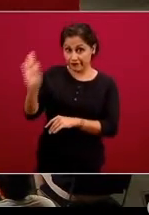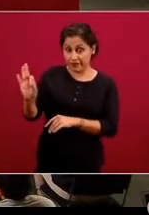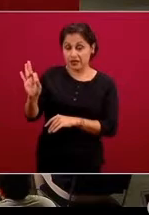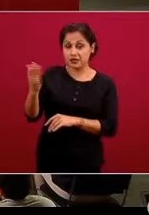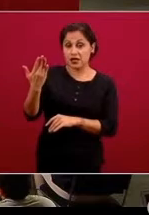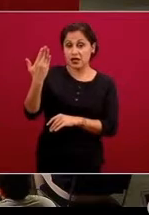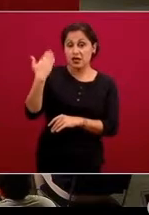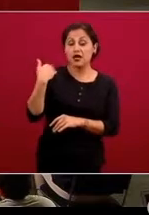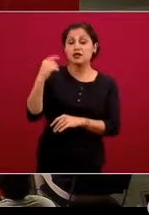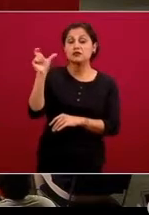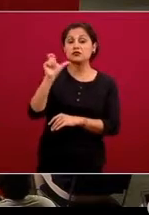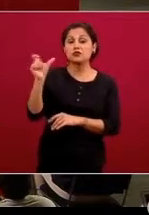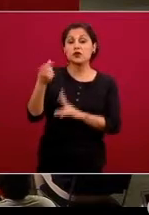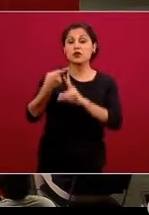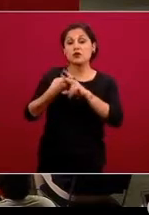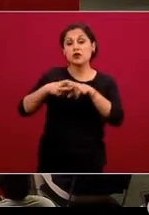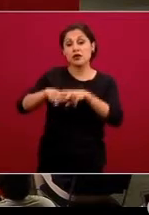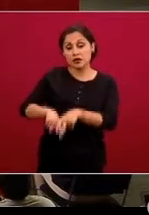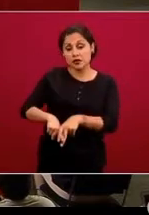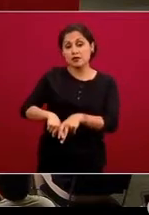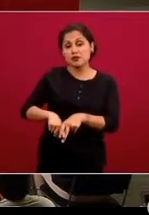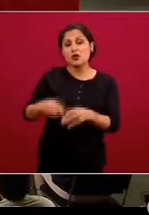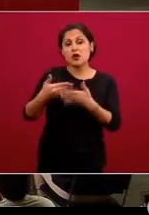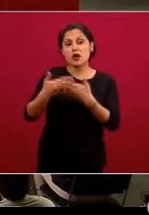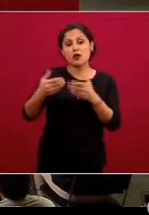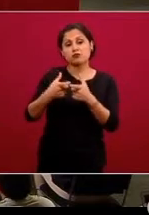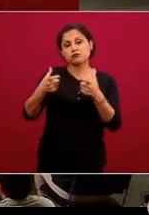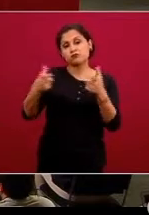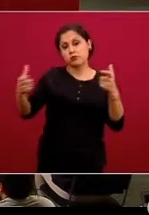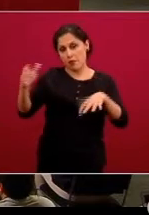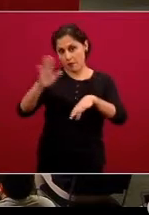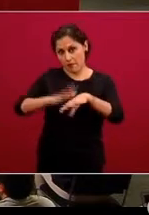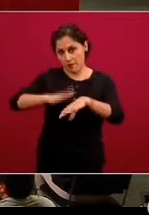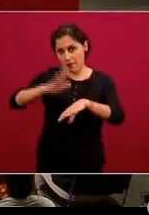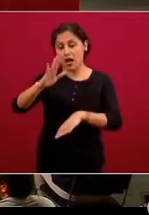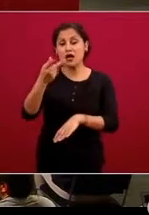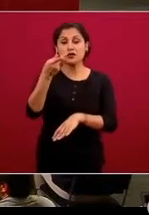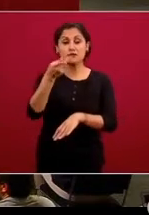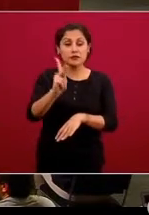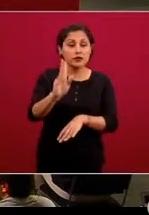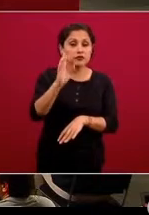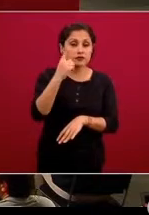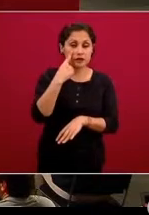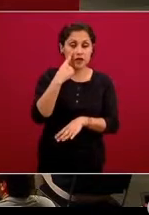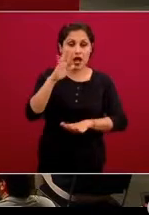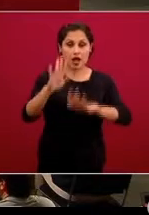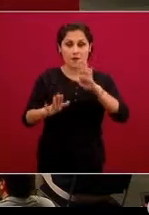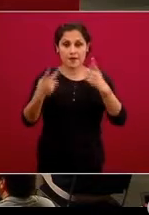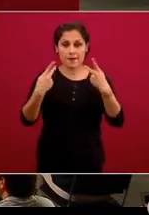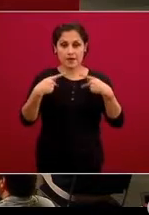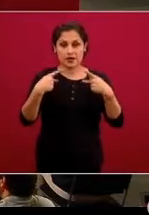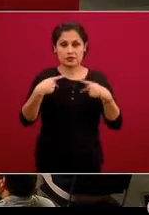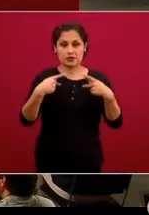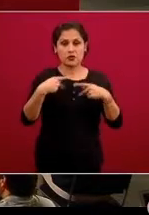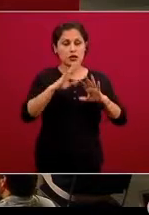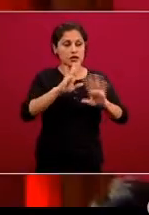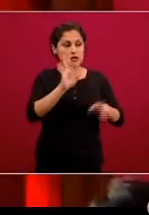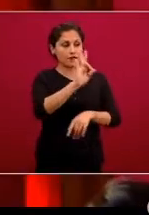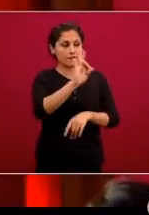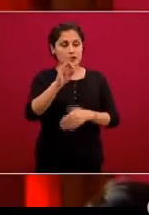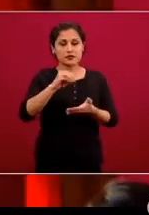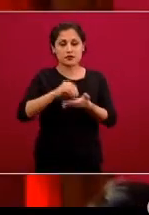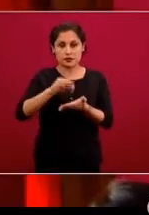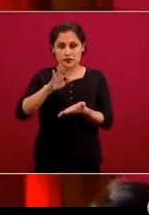tendency continues to go up, that is telling us a lot. Maybe they weren't registered, they